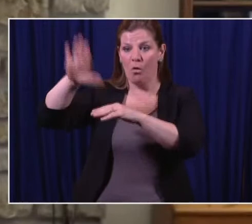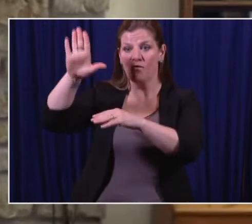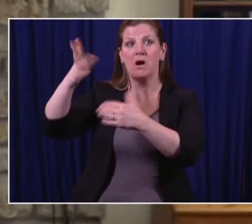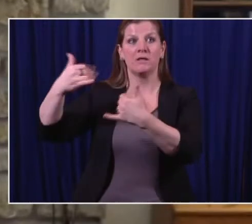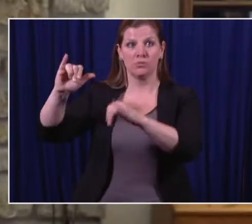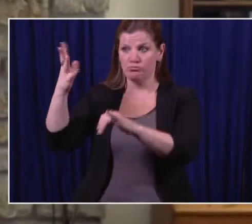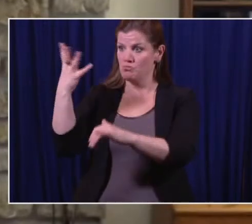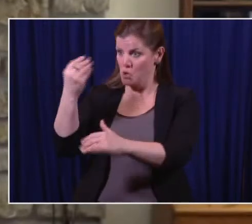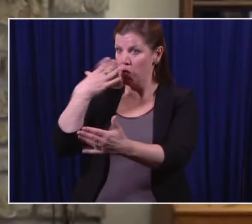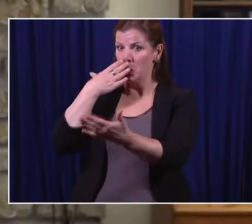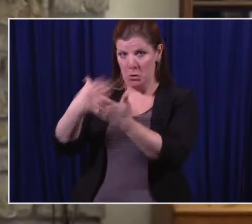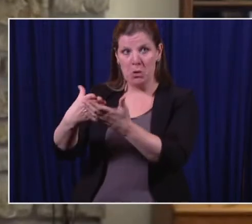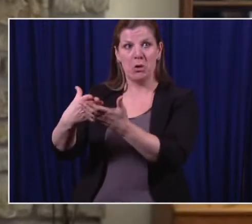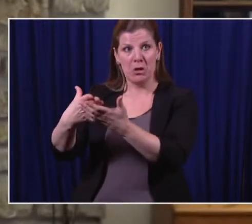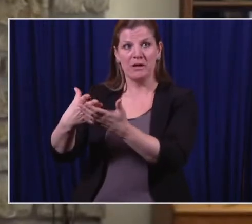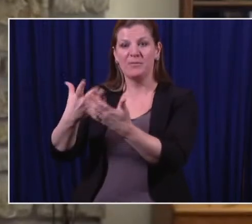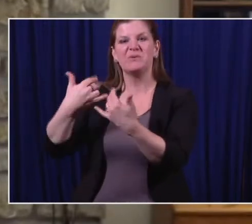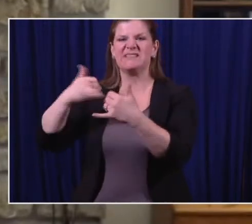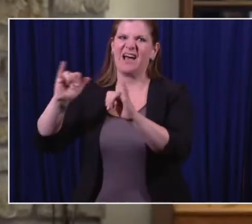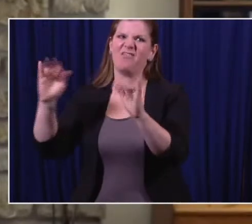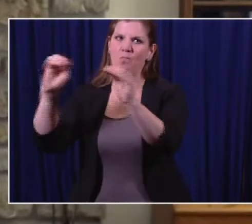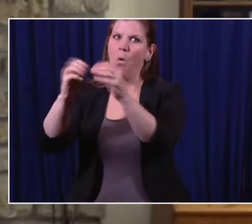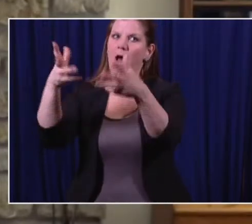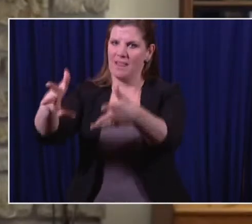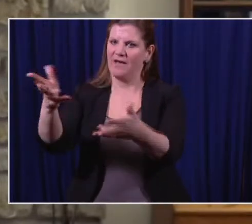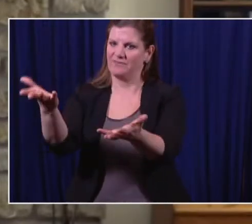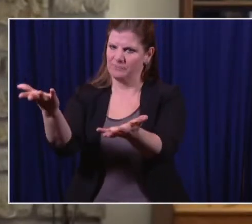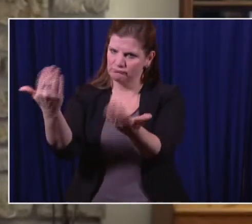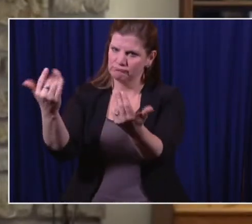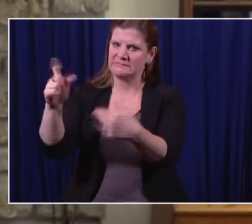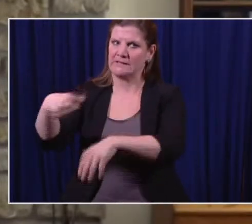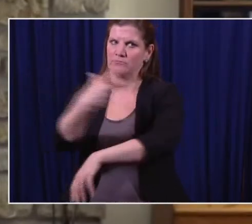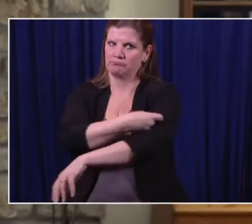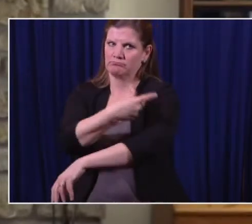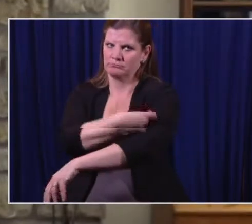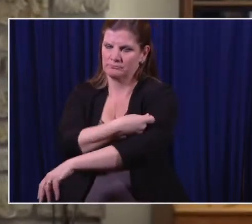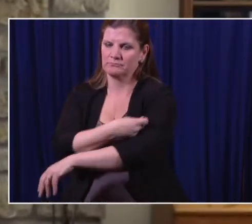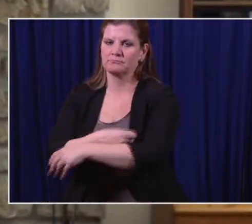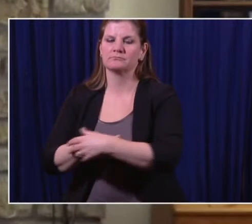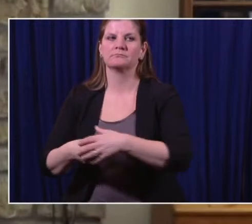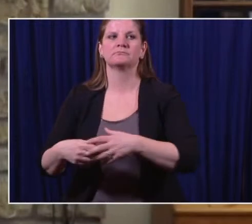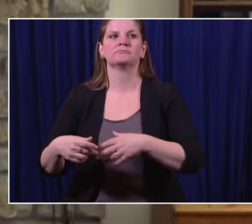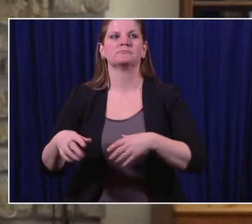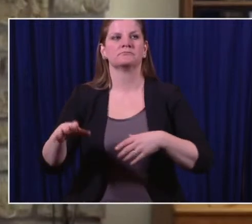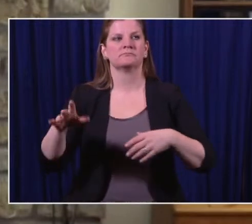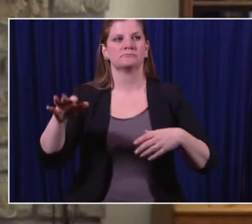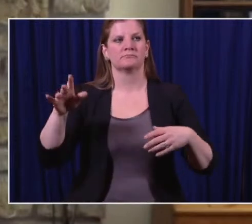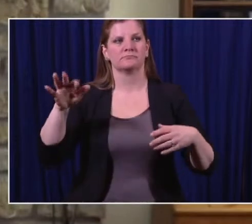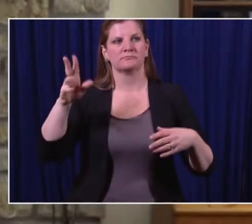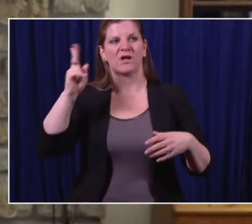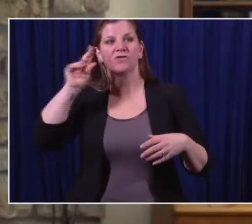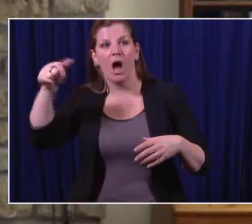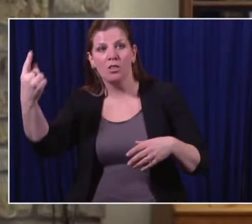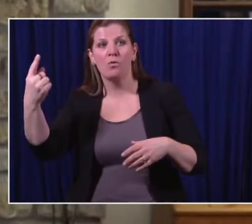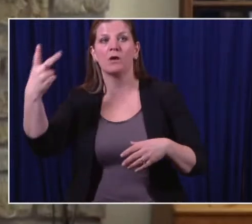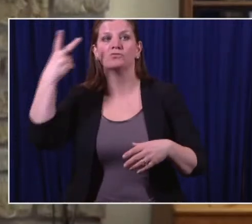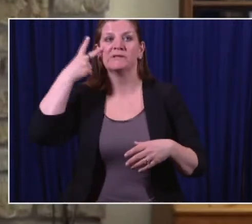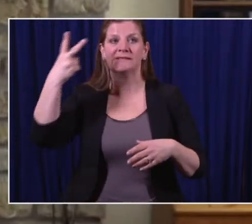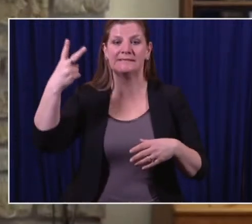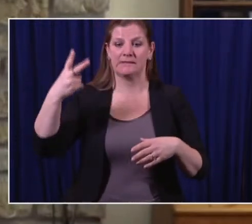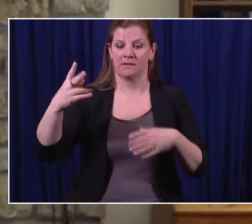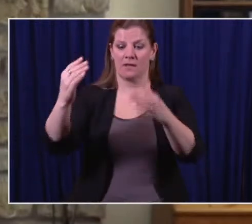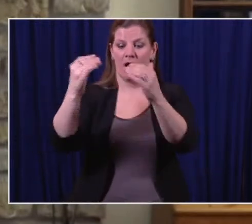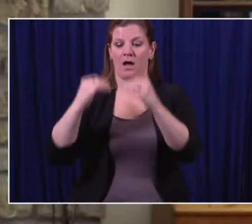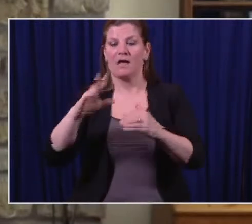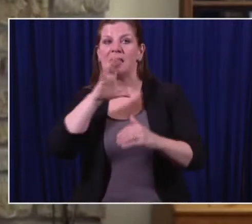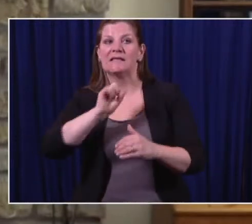ways to go. And then when you go down to the next one, you see it tracking up almost 50%, those 75 to 80 years of age,